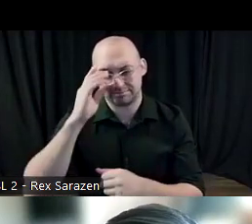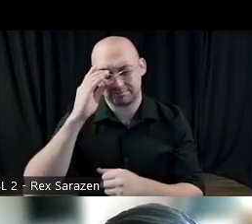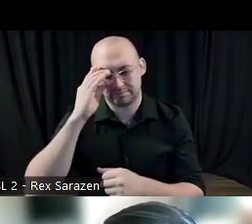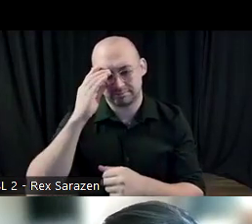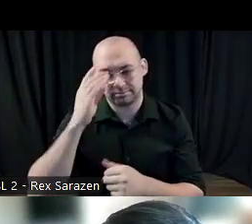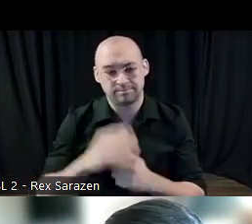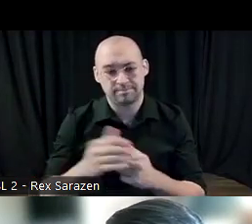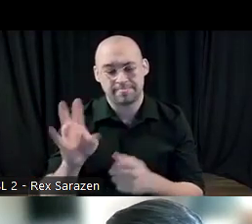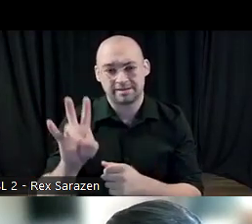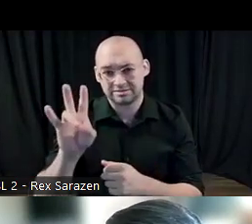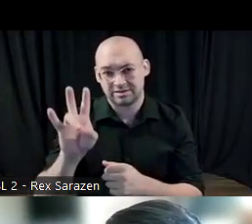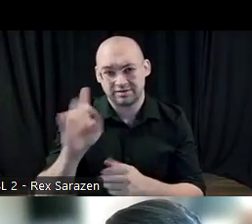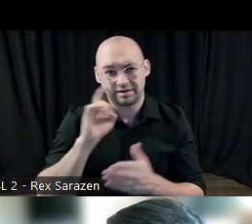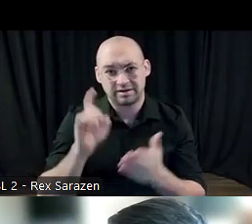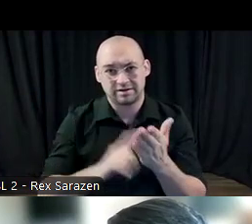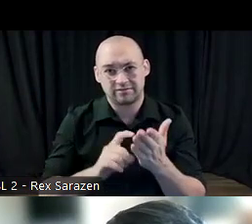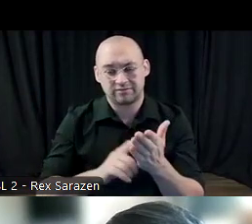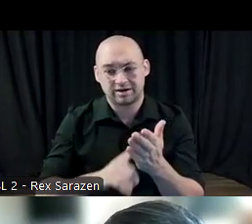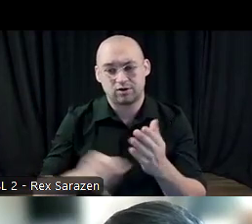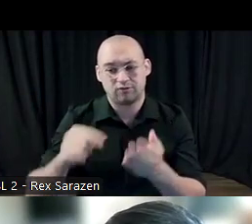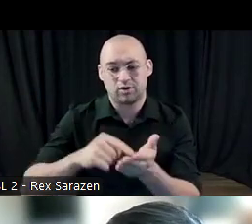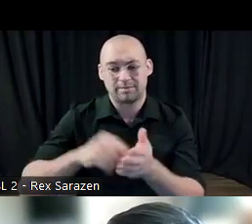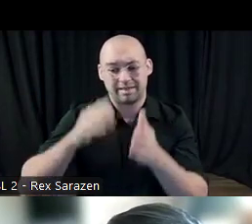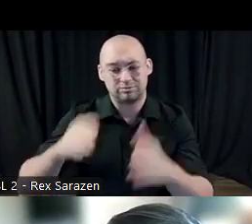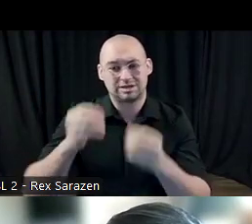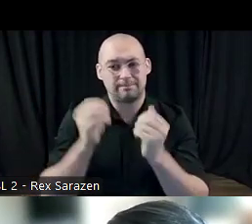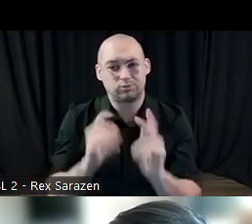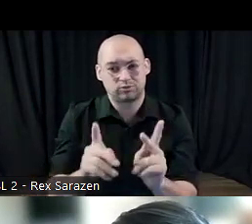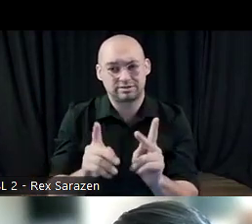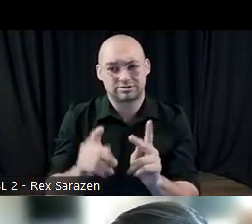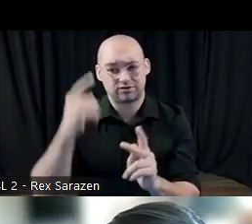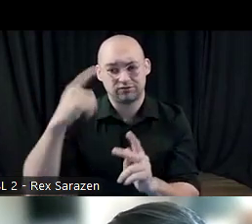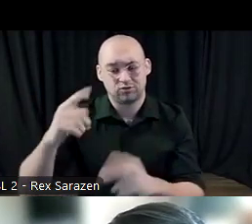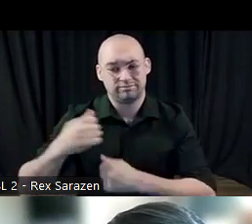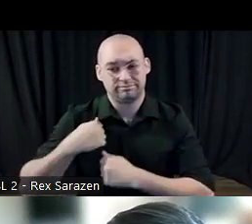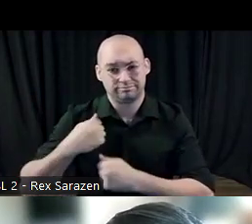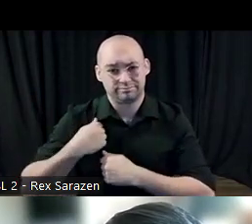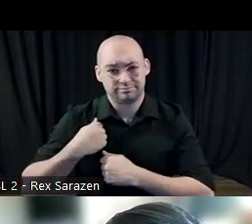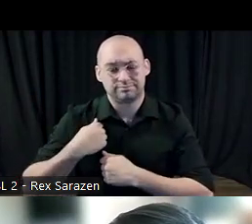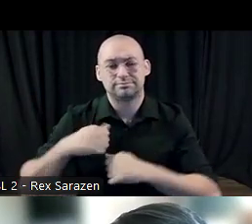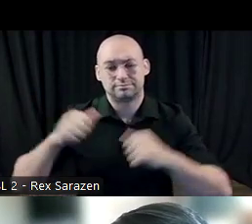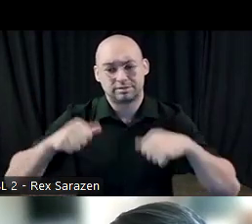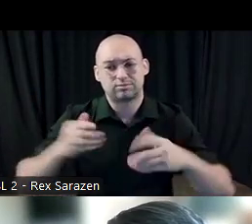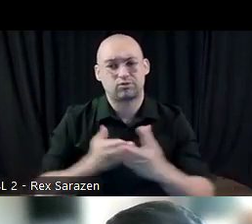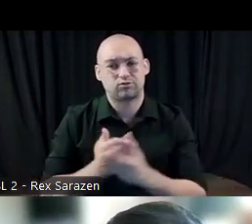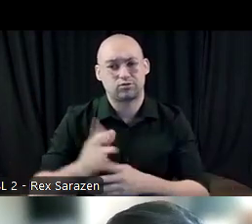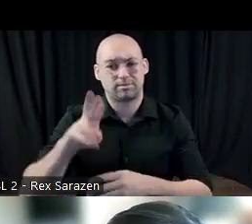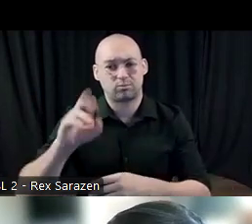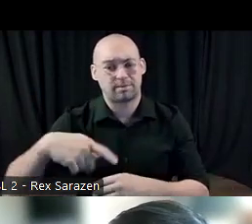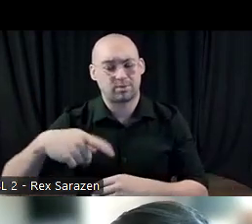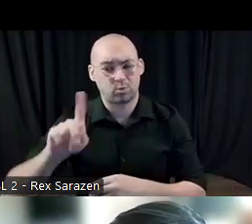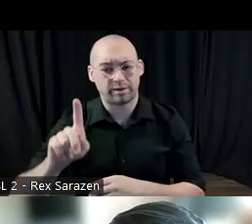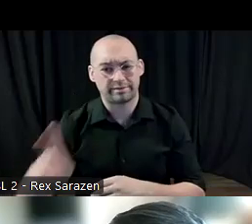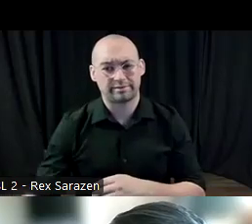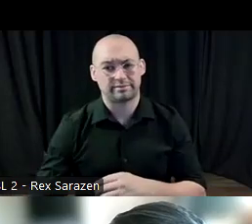Number seven, identify affordable housing opportunities for vets made possible through Prop 1, inclusive